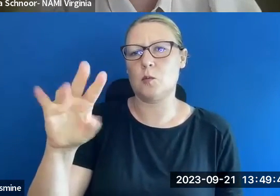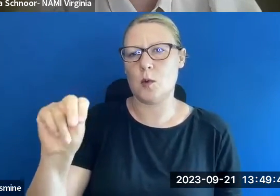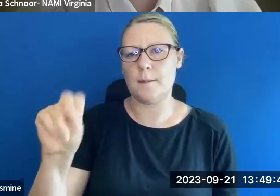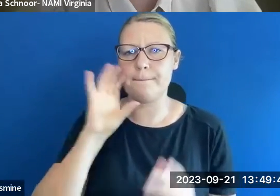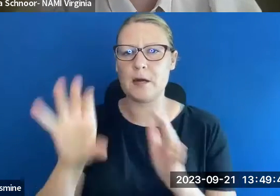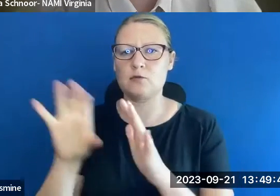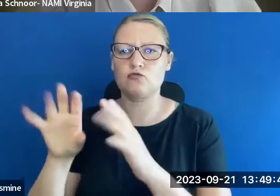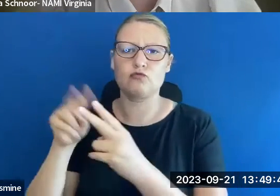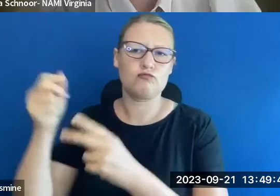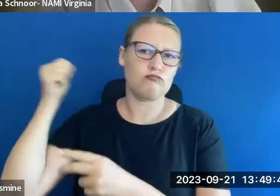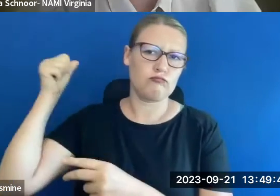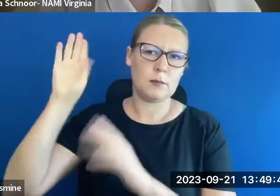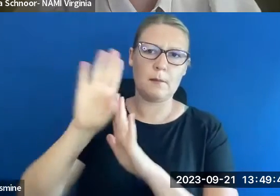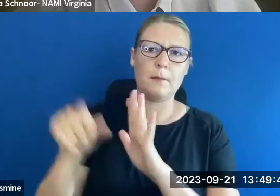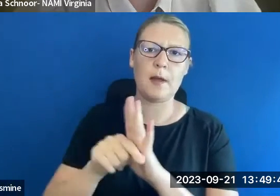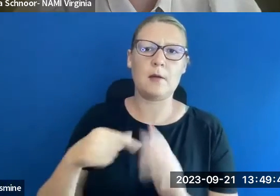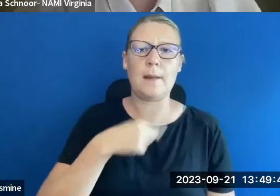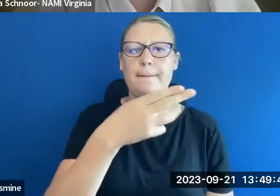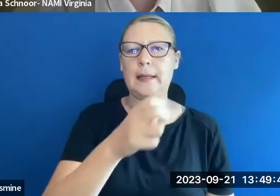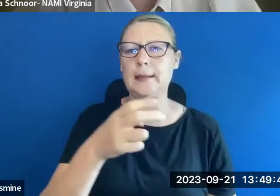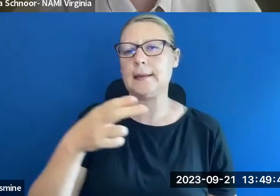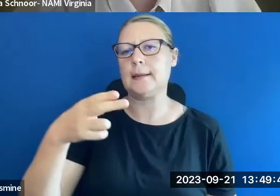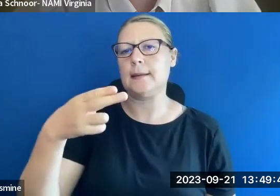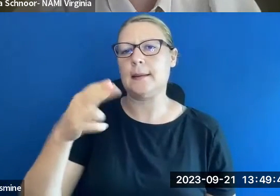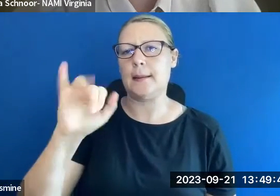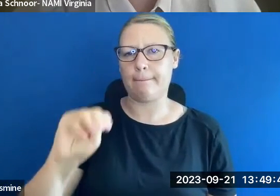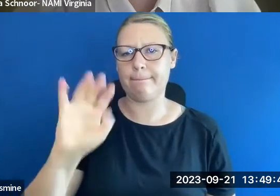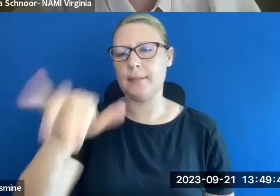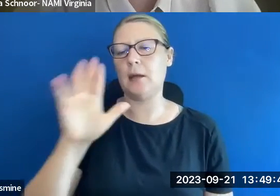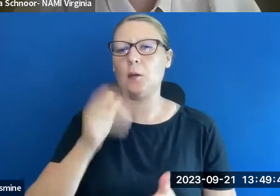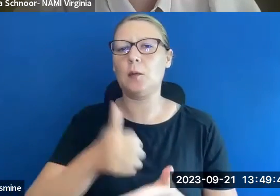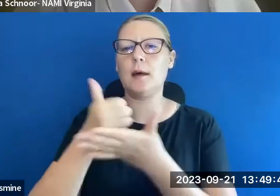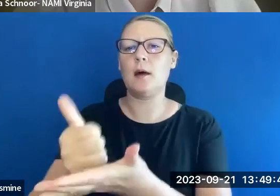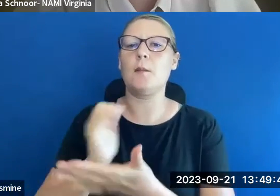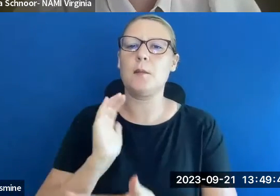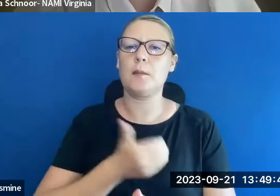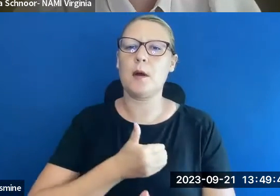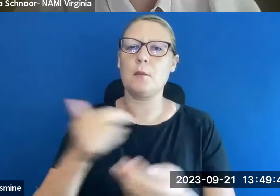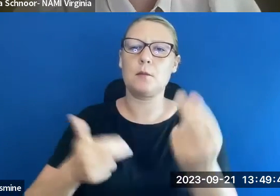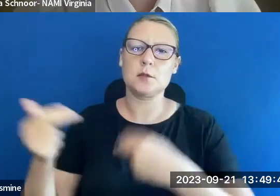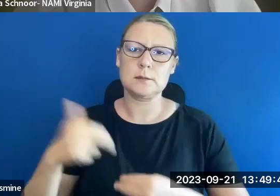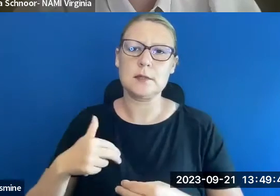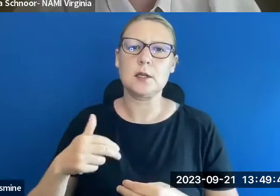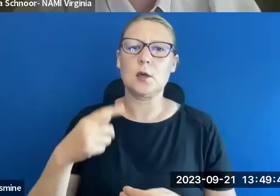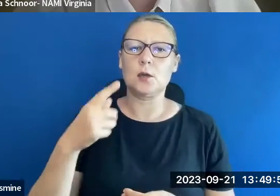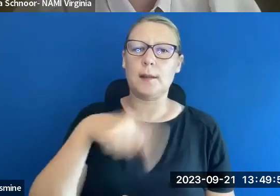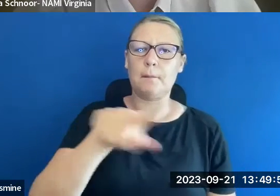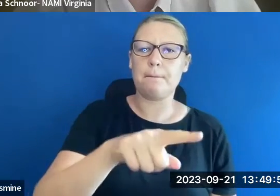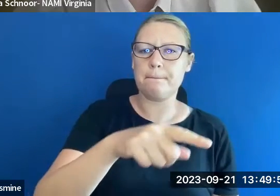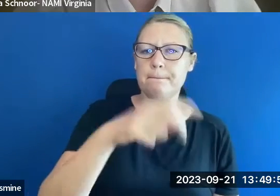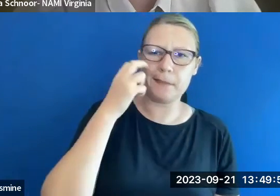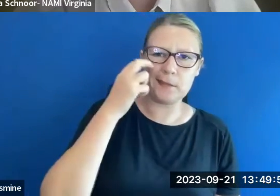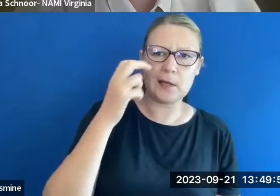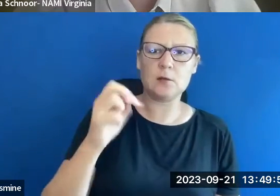This will help provide context for our attendees who may be blind or vision impaired, and will also help our interpreters and